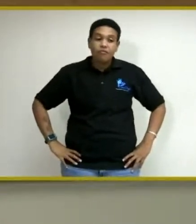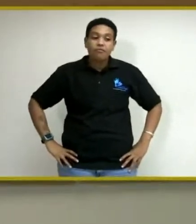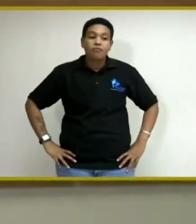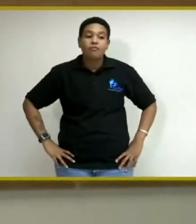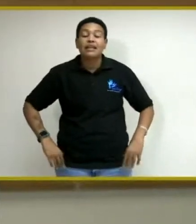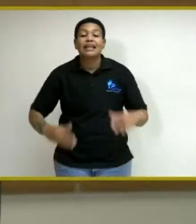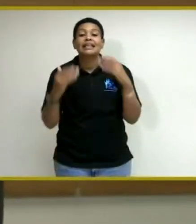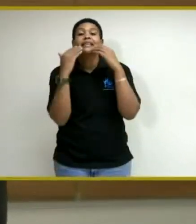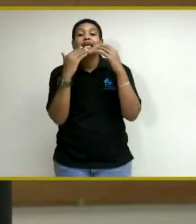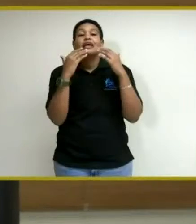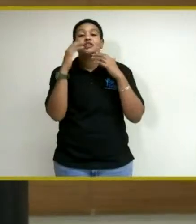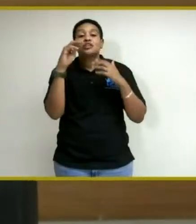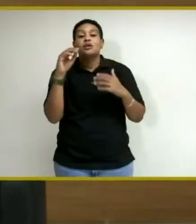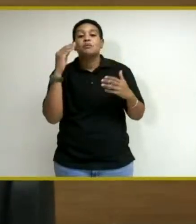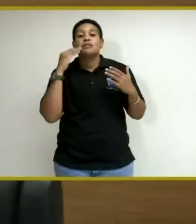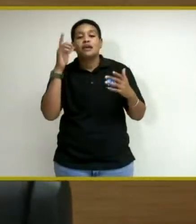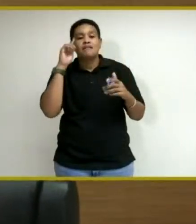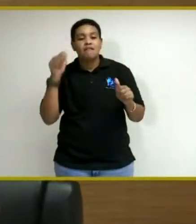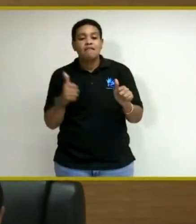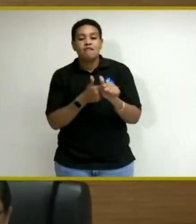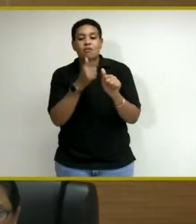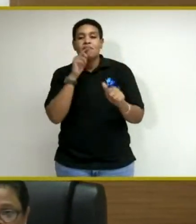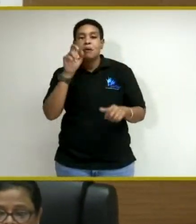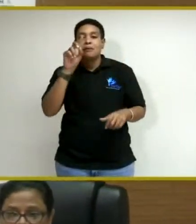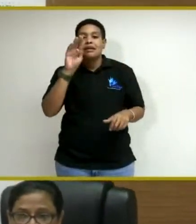Thank you very much, Simo. I think we have a follow-up from Debbie Ann.